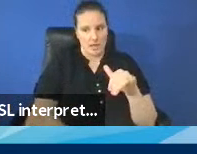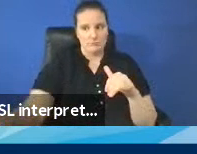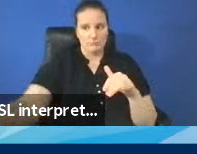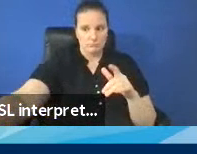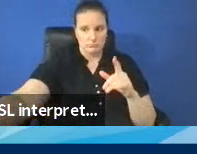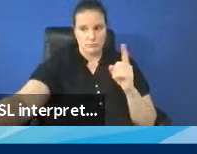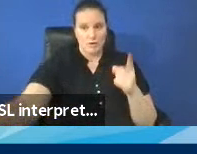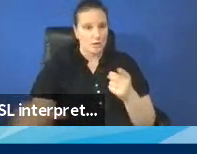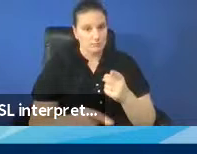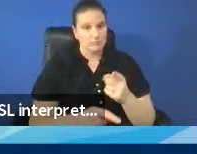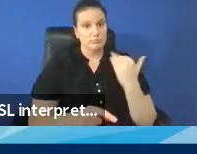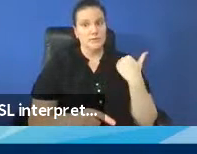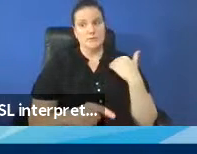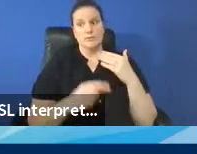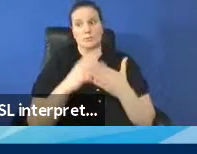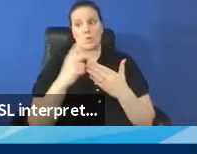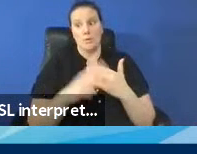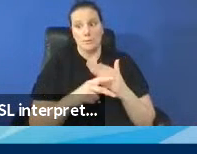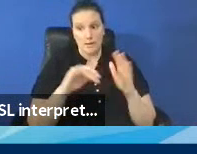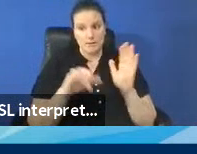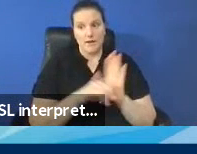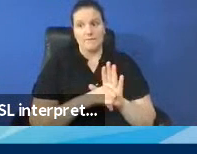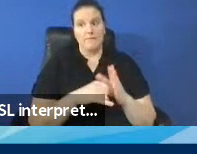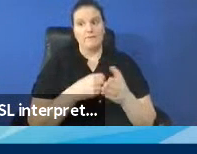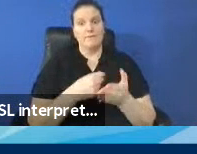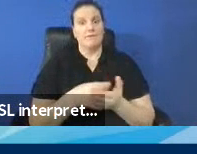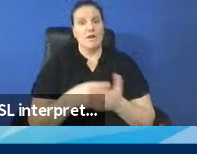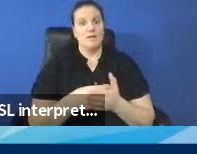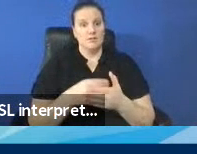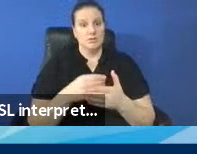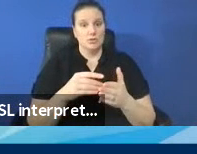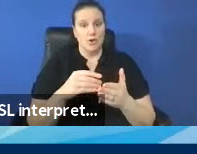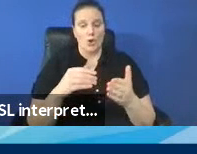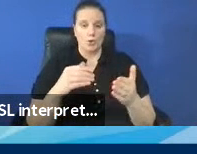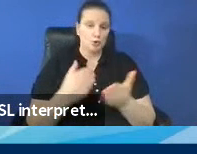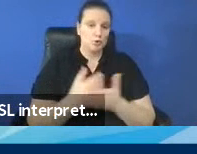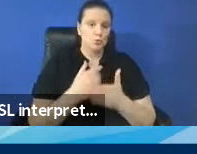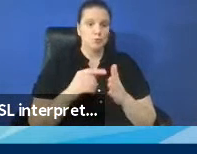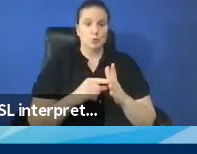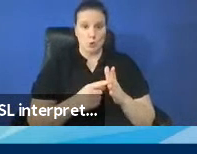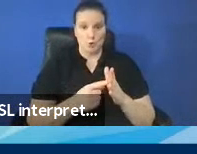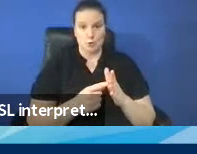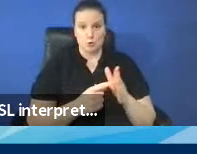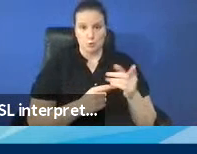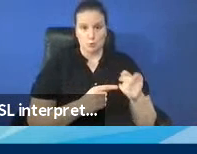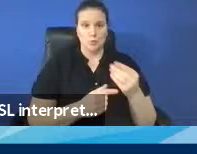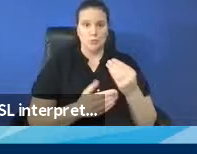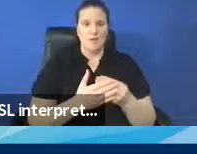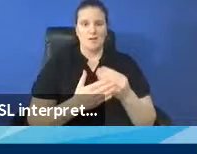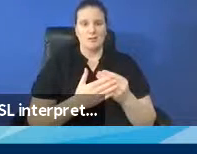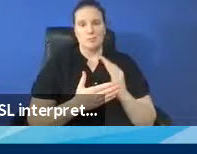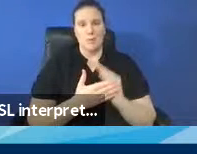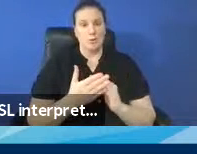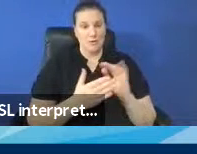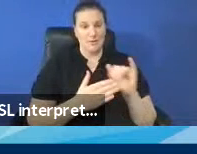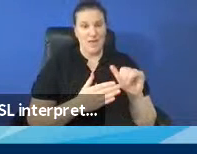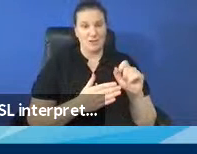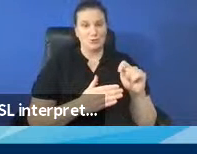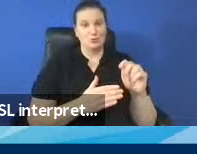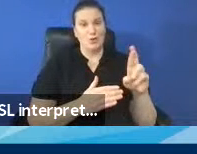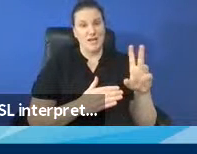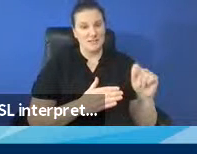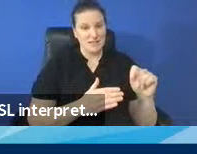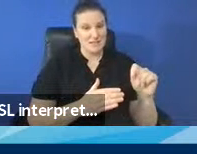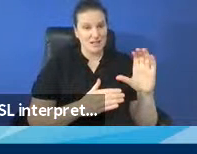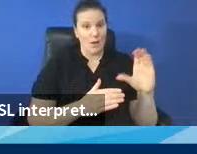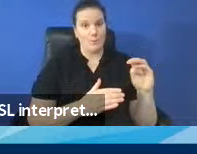previous program had identified a funding source called New Starts in order to fund a portion of the transit component